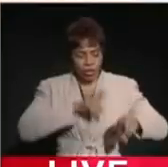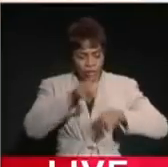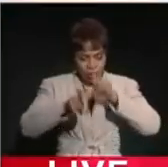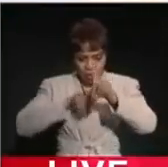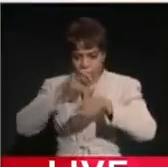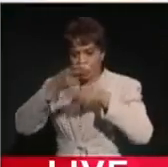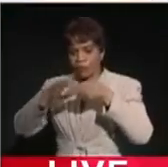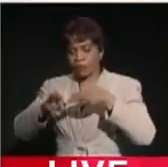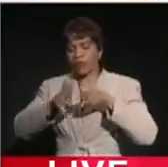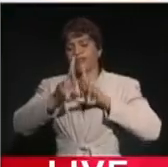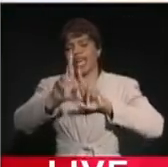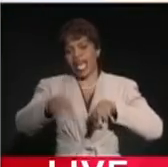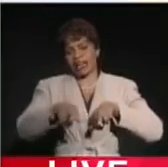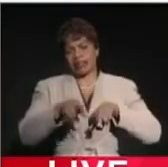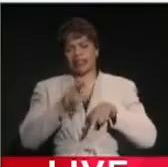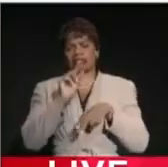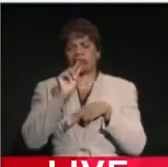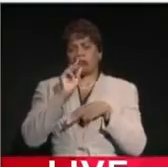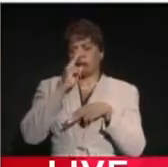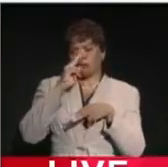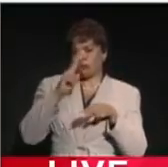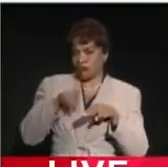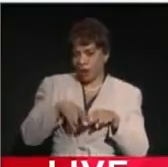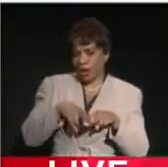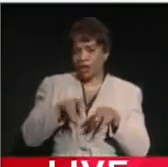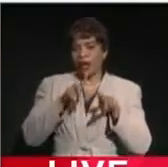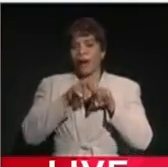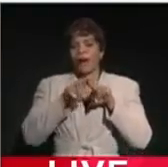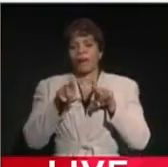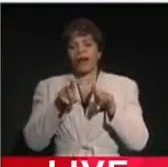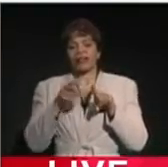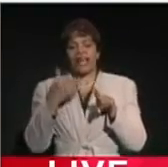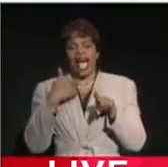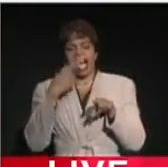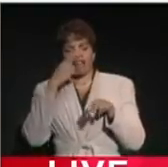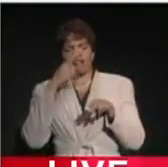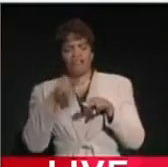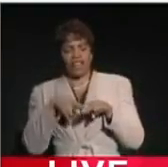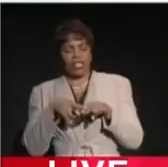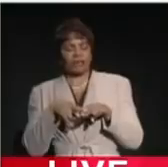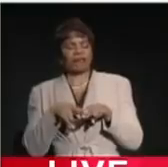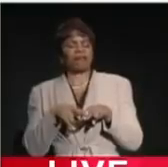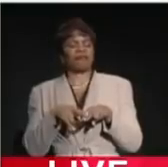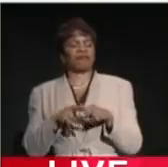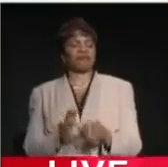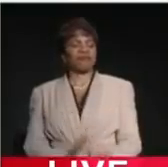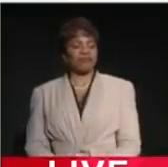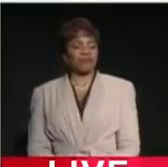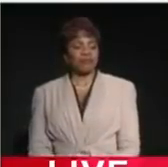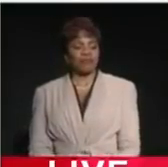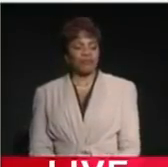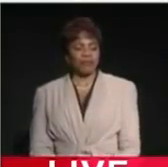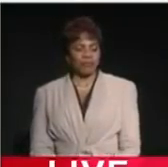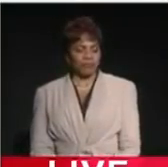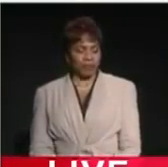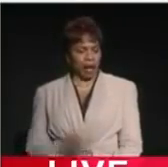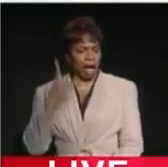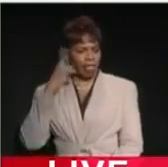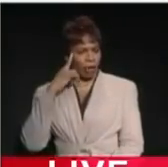round. Okay. It's always a little fun. I think we're due to have some fun right now. Mix it up a little bit. Okay, yeah. Absolutely. I thought we were mixing it